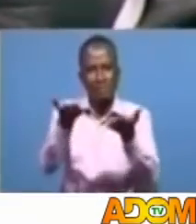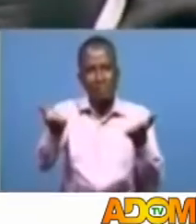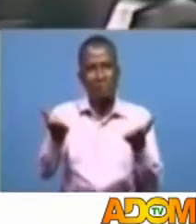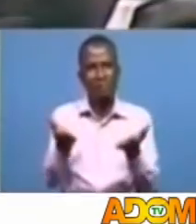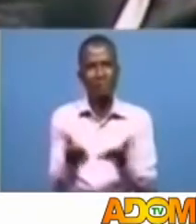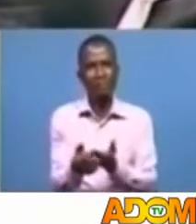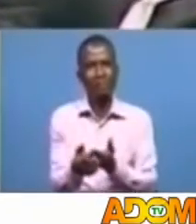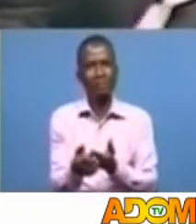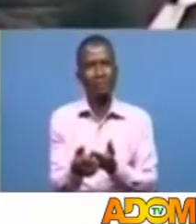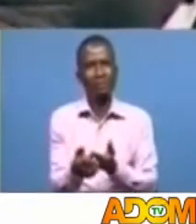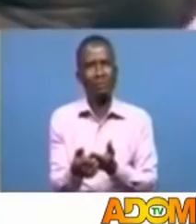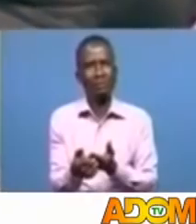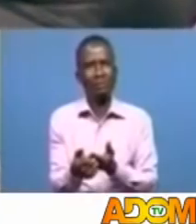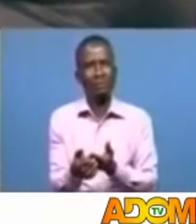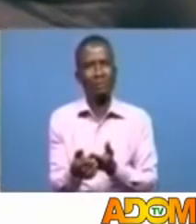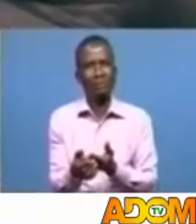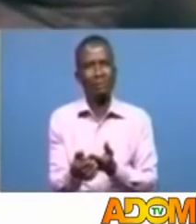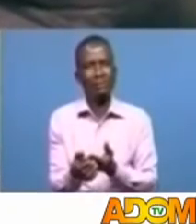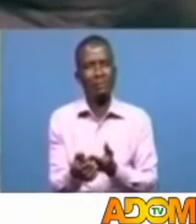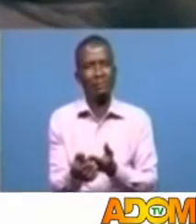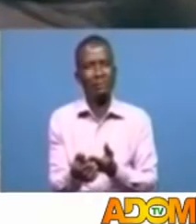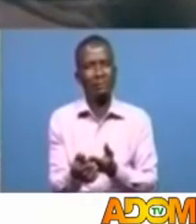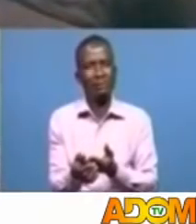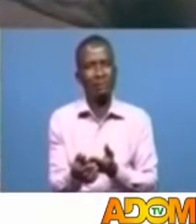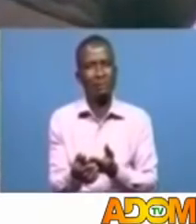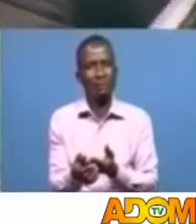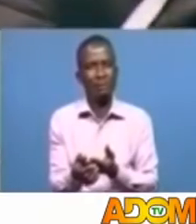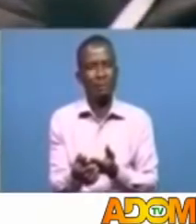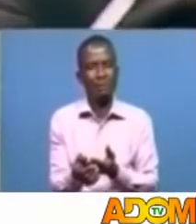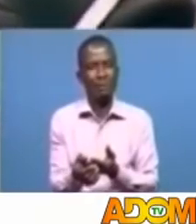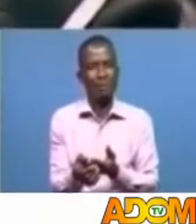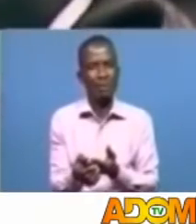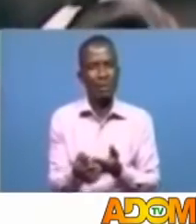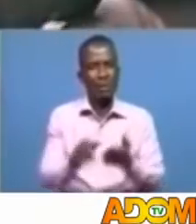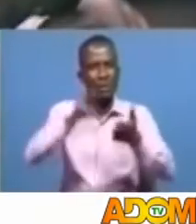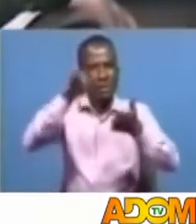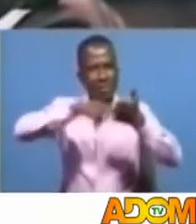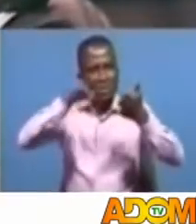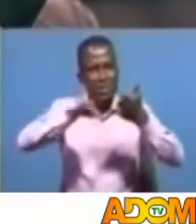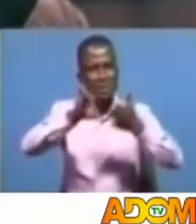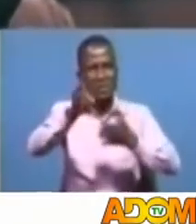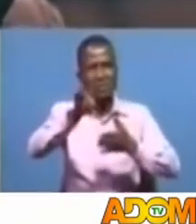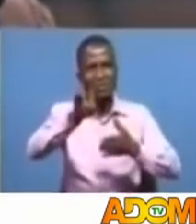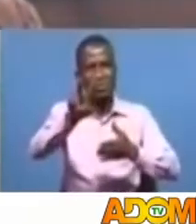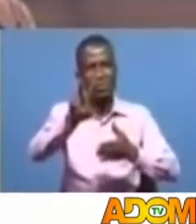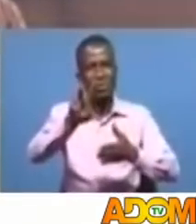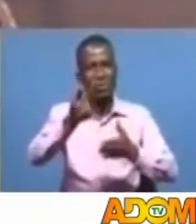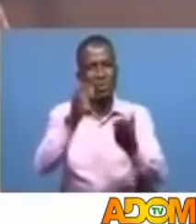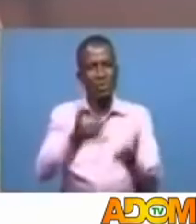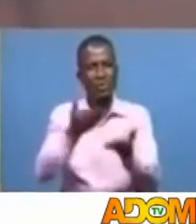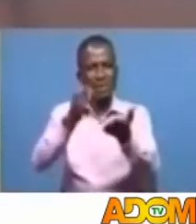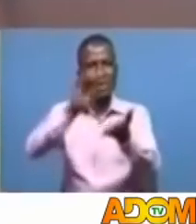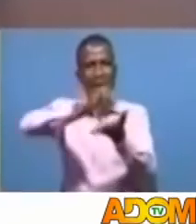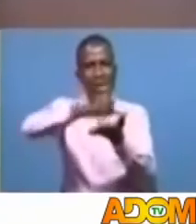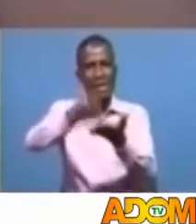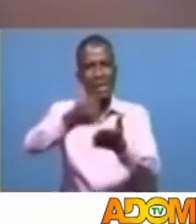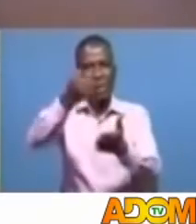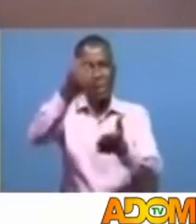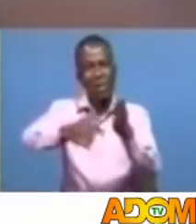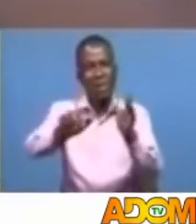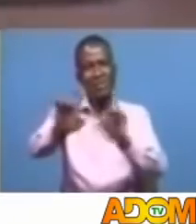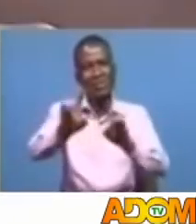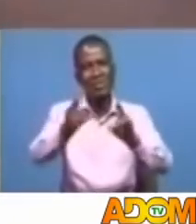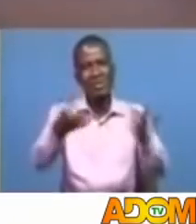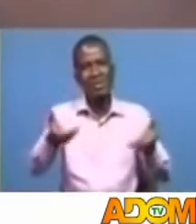reading section 72 about the presentation of evidence and making it seem as if what we are